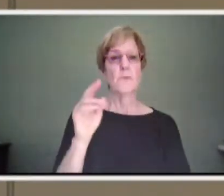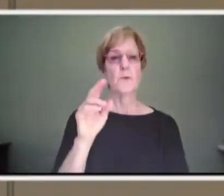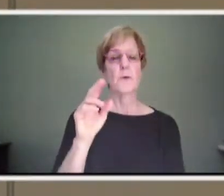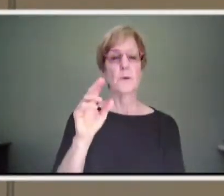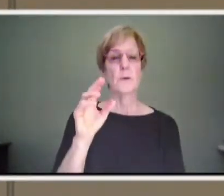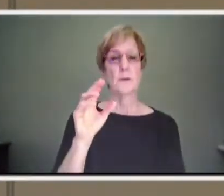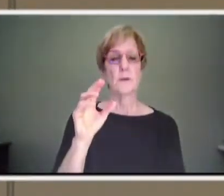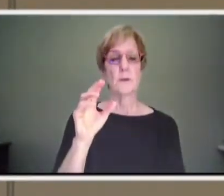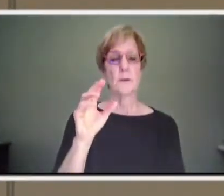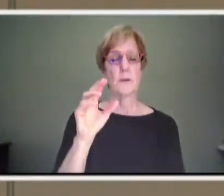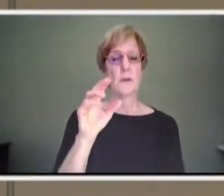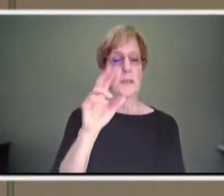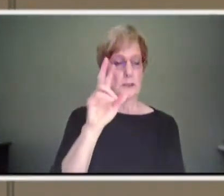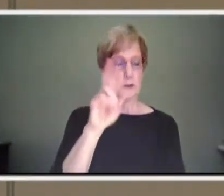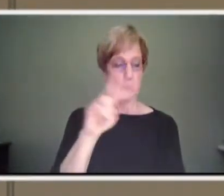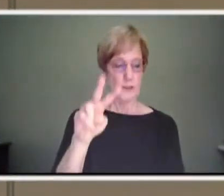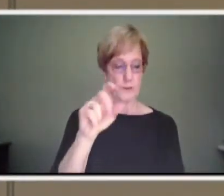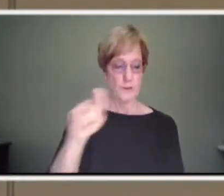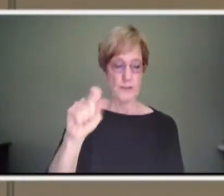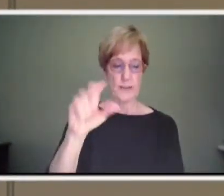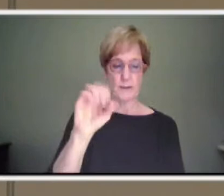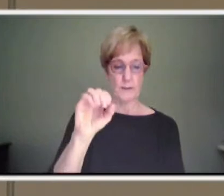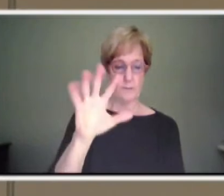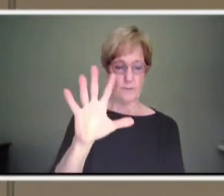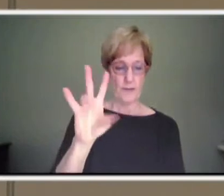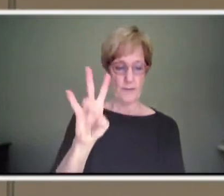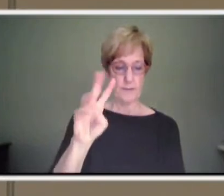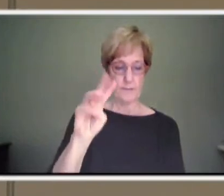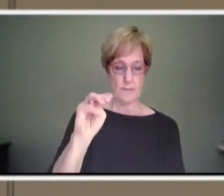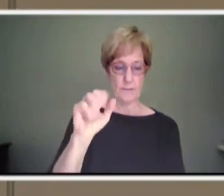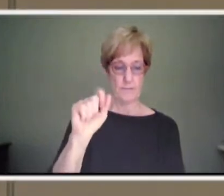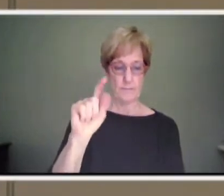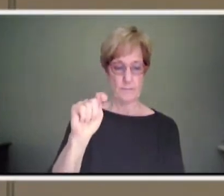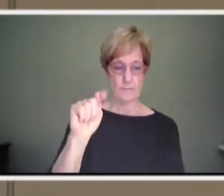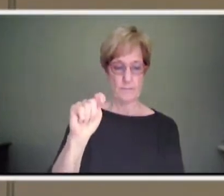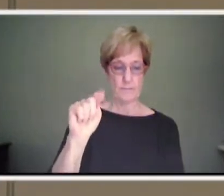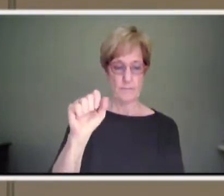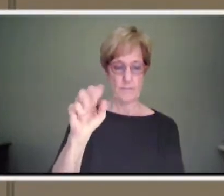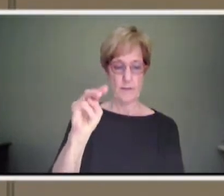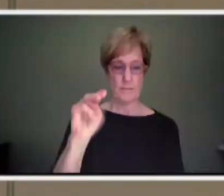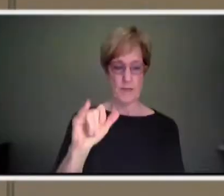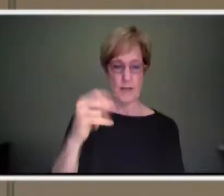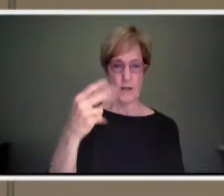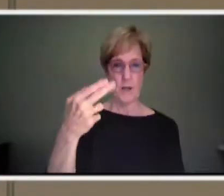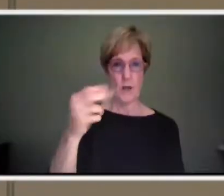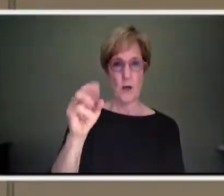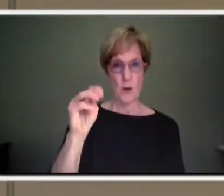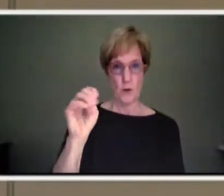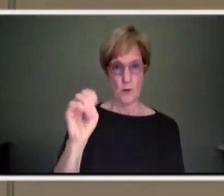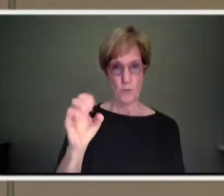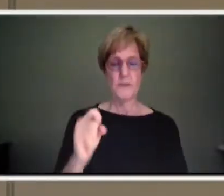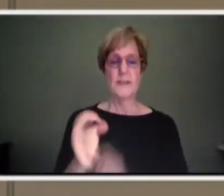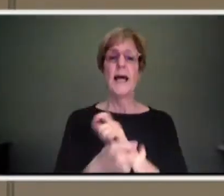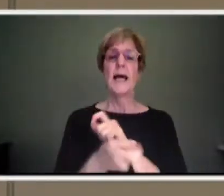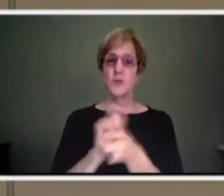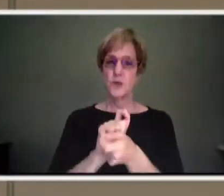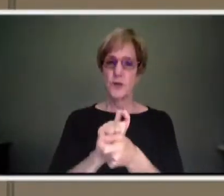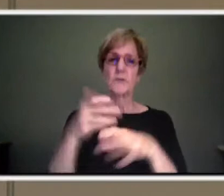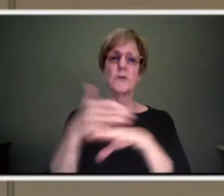rezoning petition 2022-057 by Madam E. Holmes, does have changes after the zoning